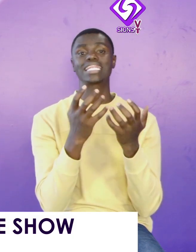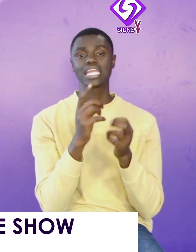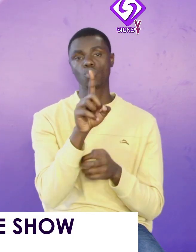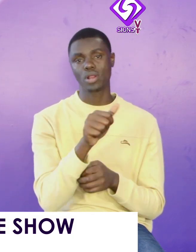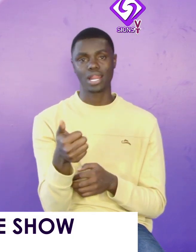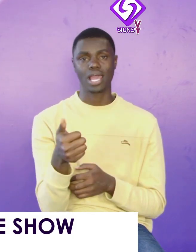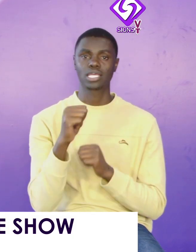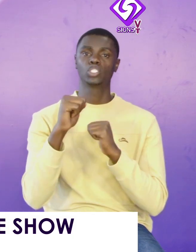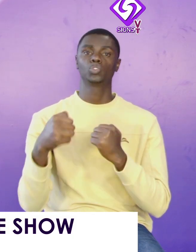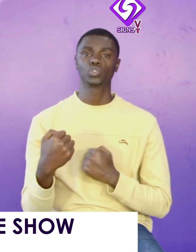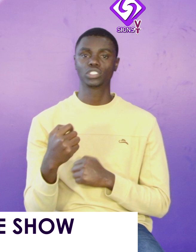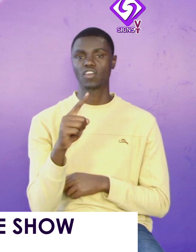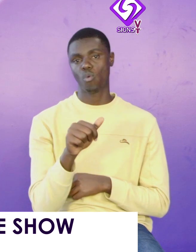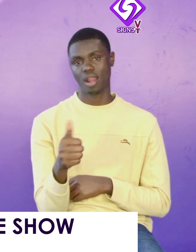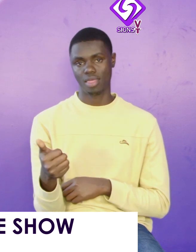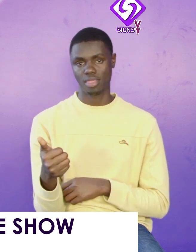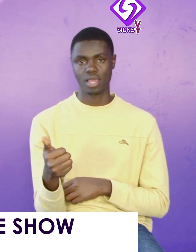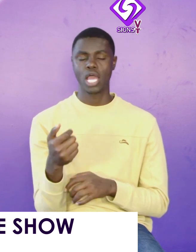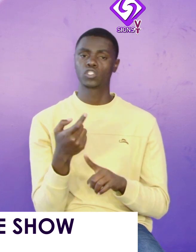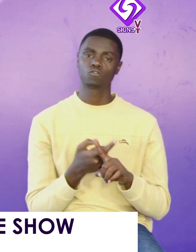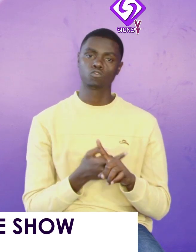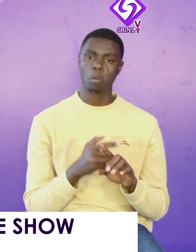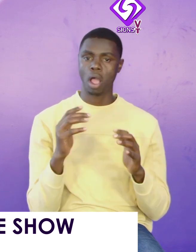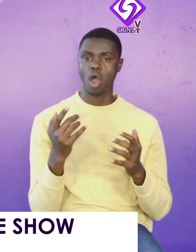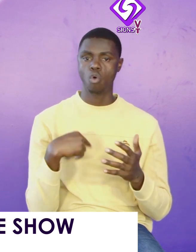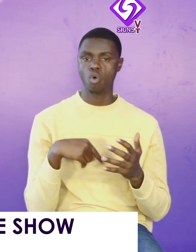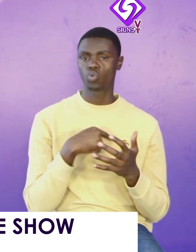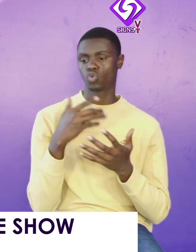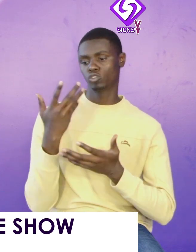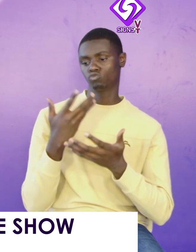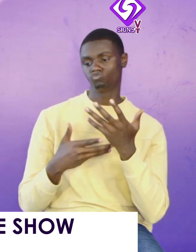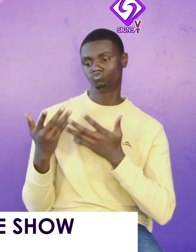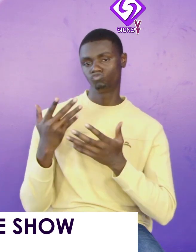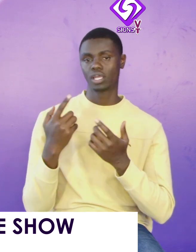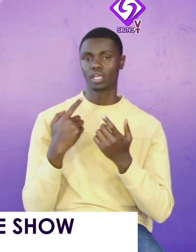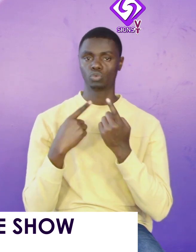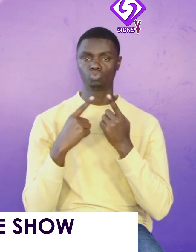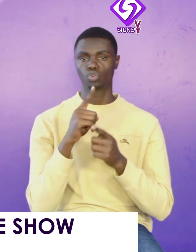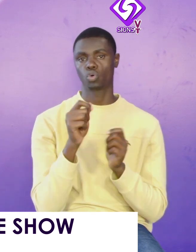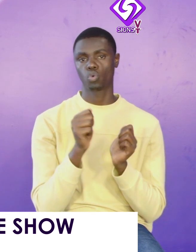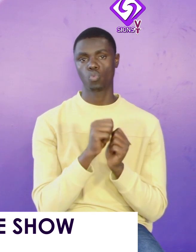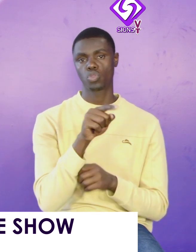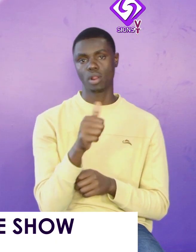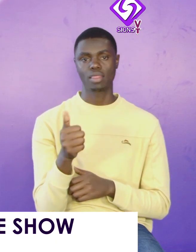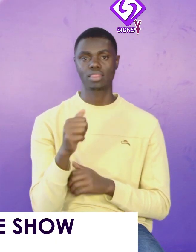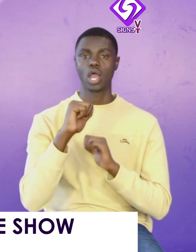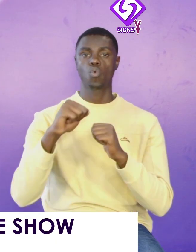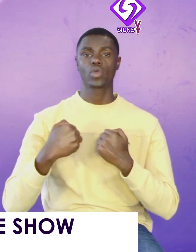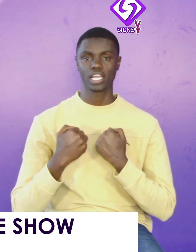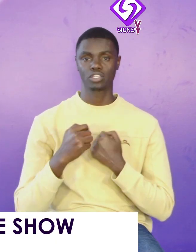save each other. It is from the way we talk to each other and the way we handle each other that we rescue one